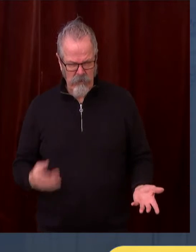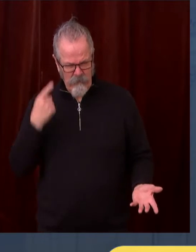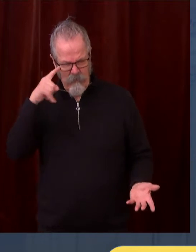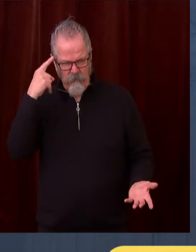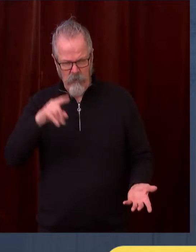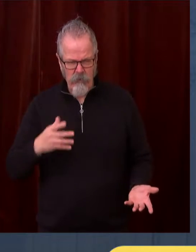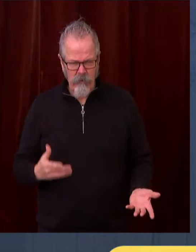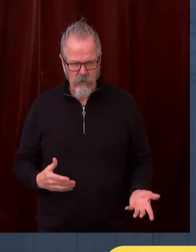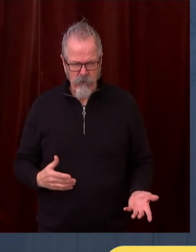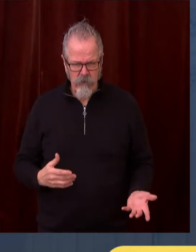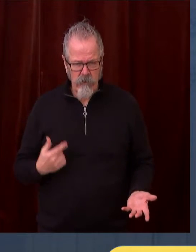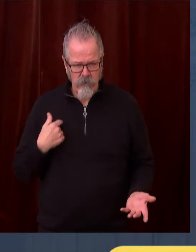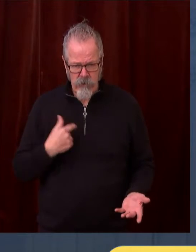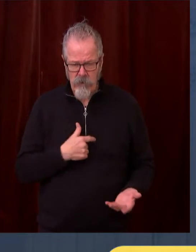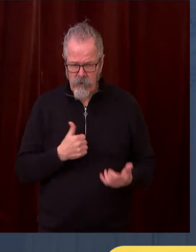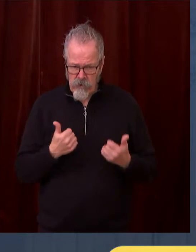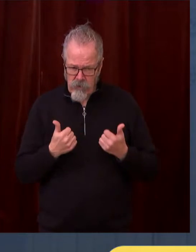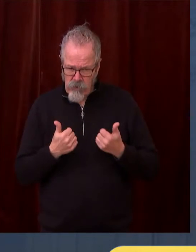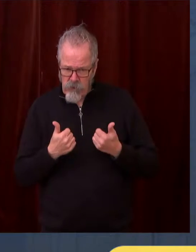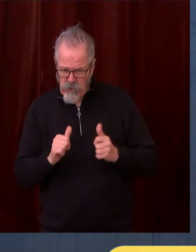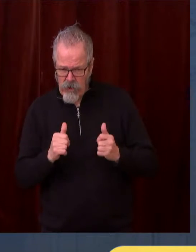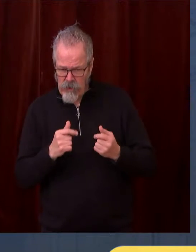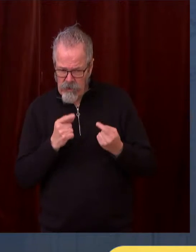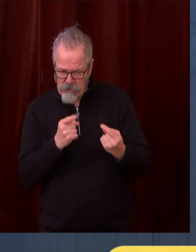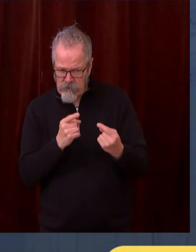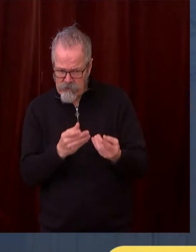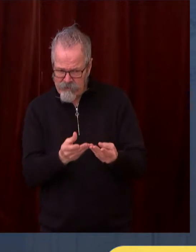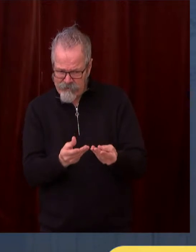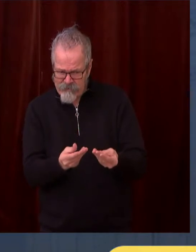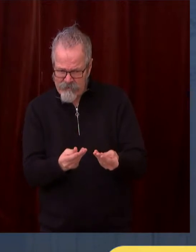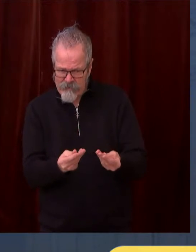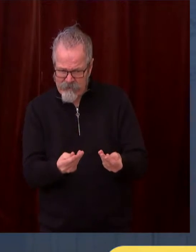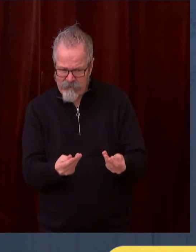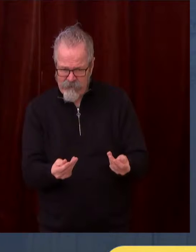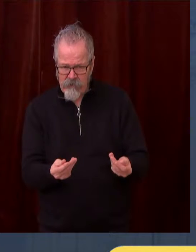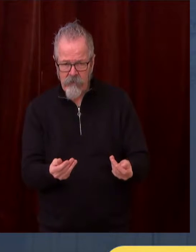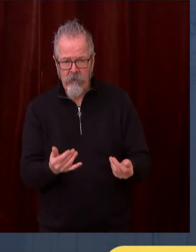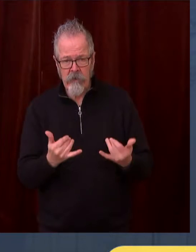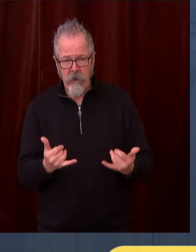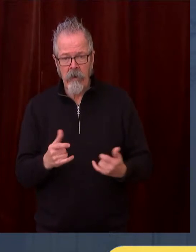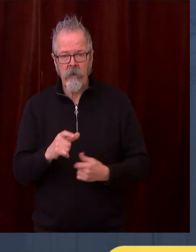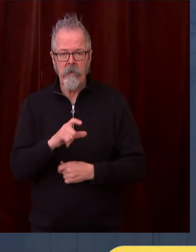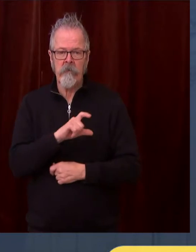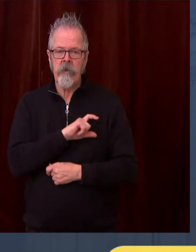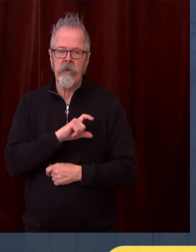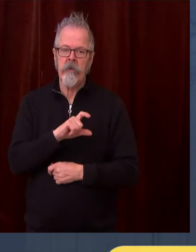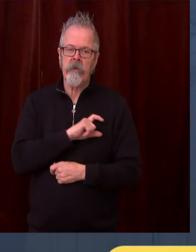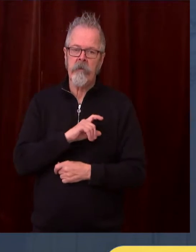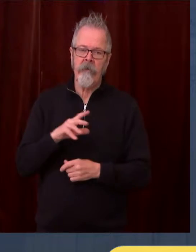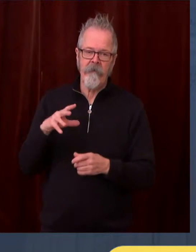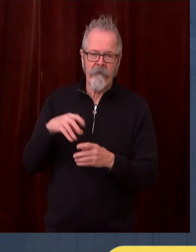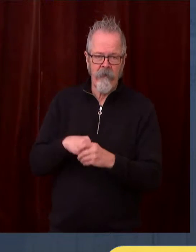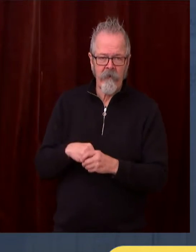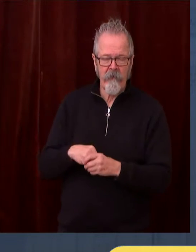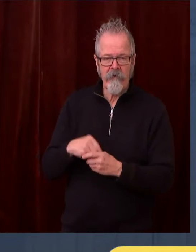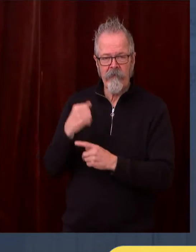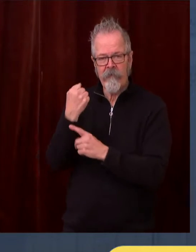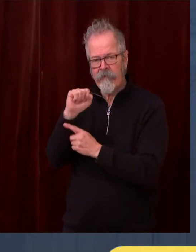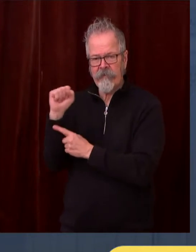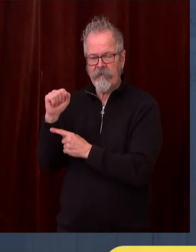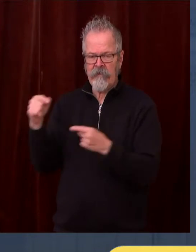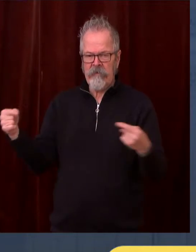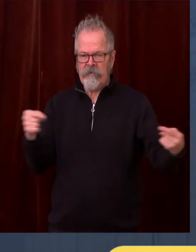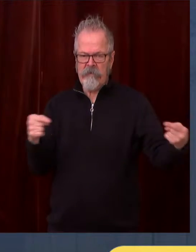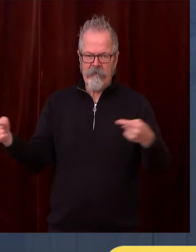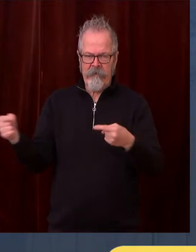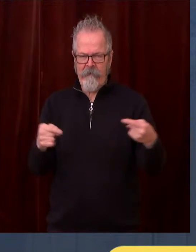Law enforcement officers are trying to keep people apart so that their instincts don't lead to violence, and we're doing